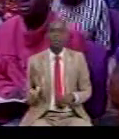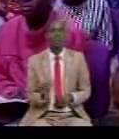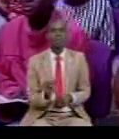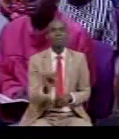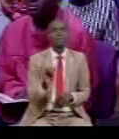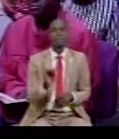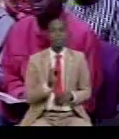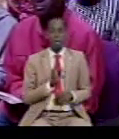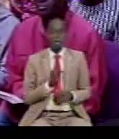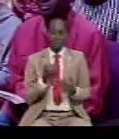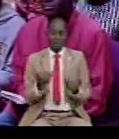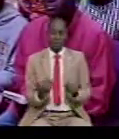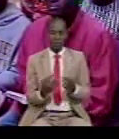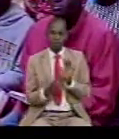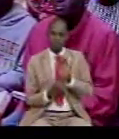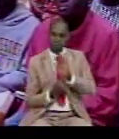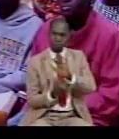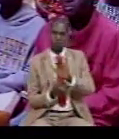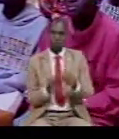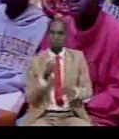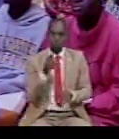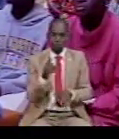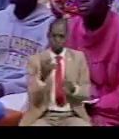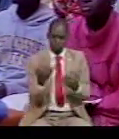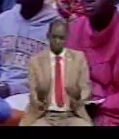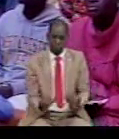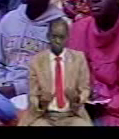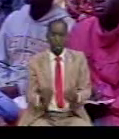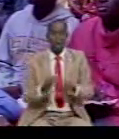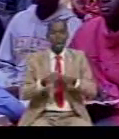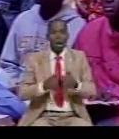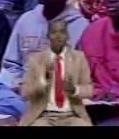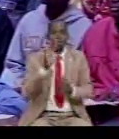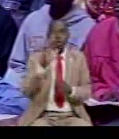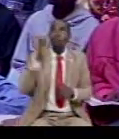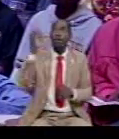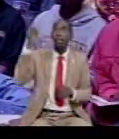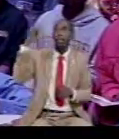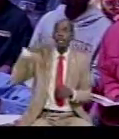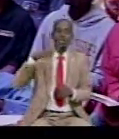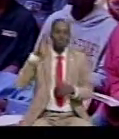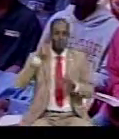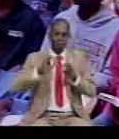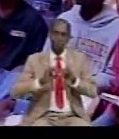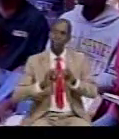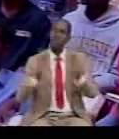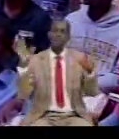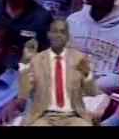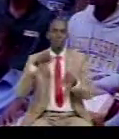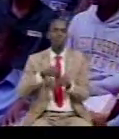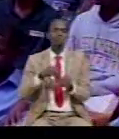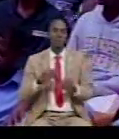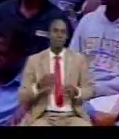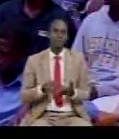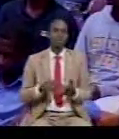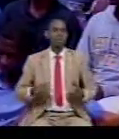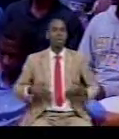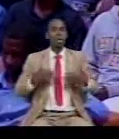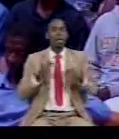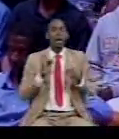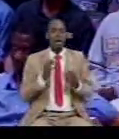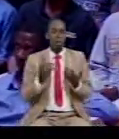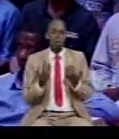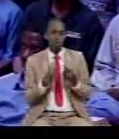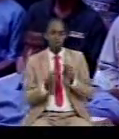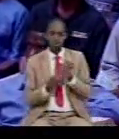came to show you tonight how the light will shine in your life. I came to show you tonight how to